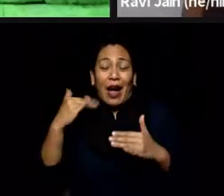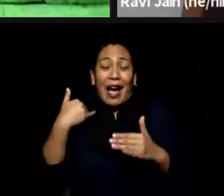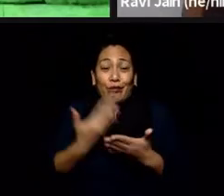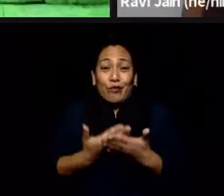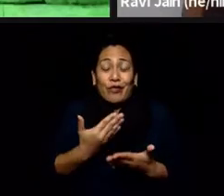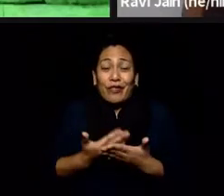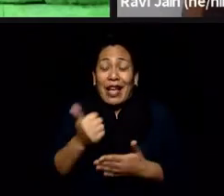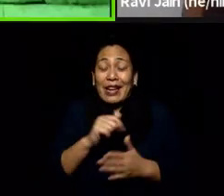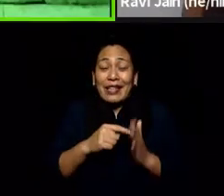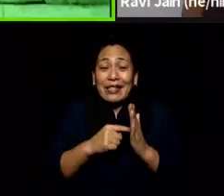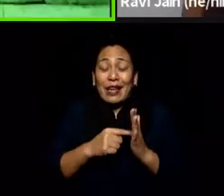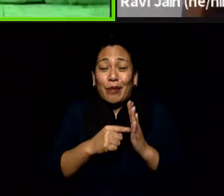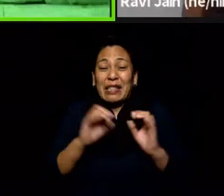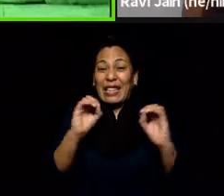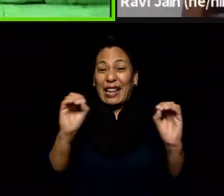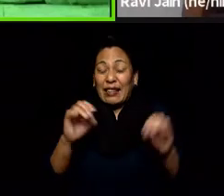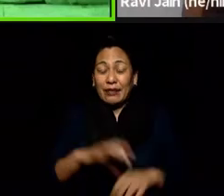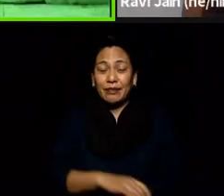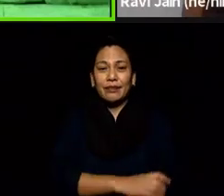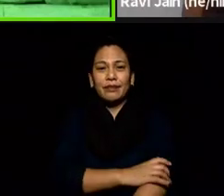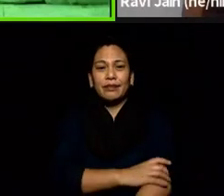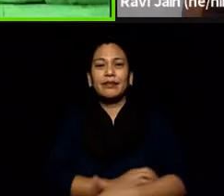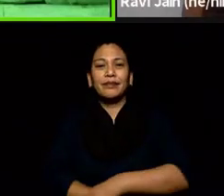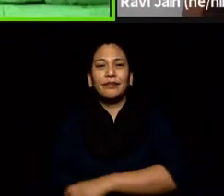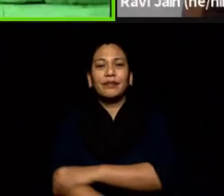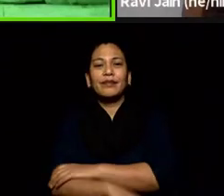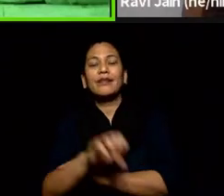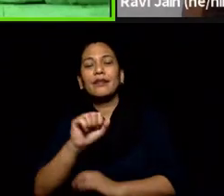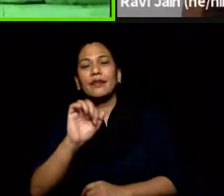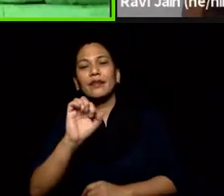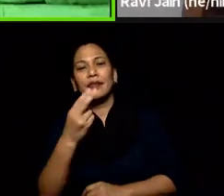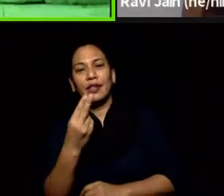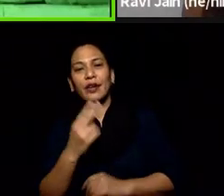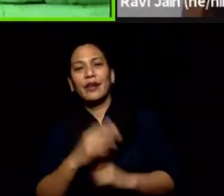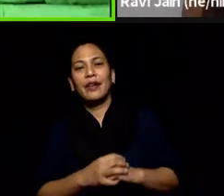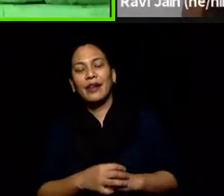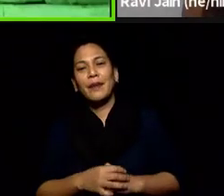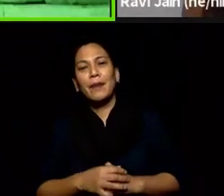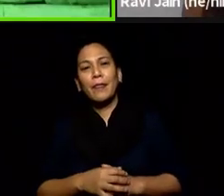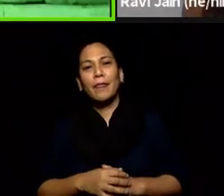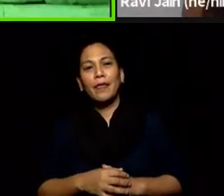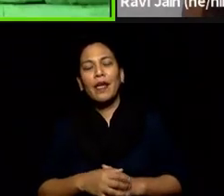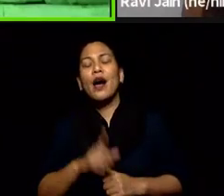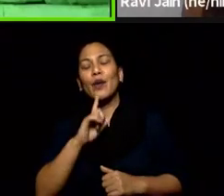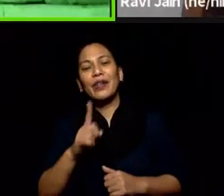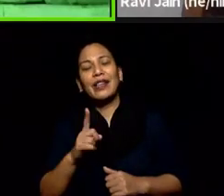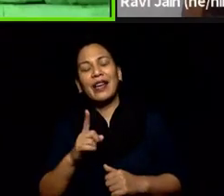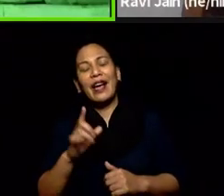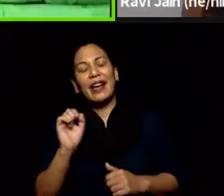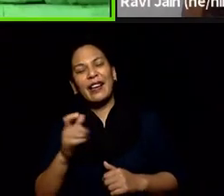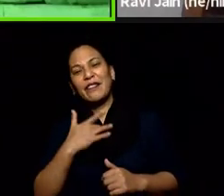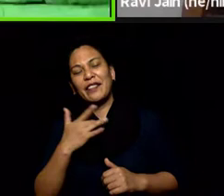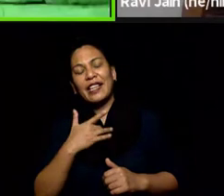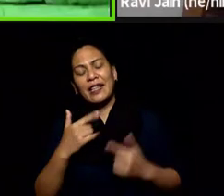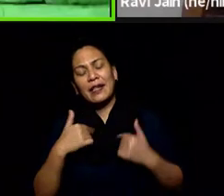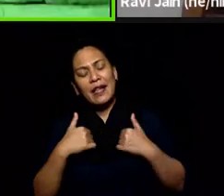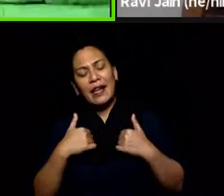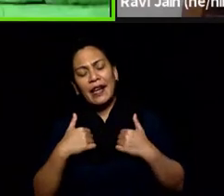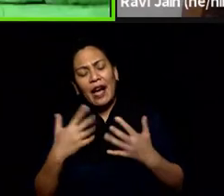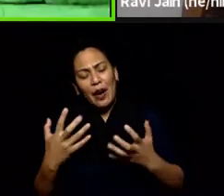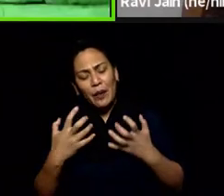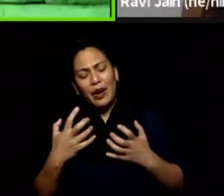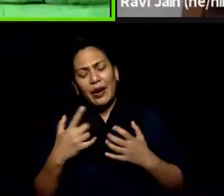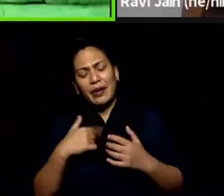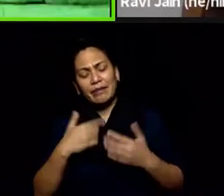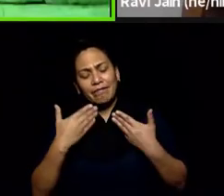So, you know, a couple of things. I mean, I can totally feel myself, you know, wanting to be like one of the good ones, like